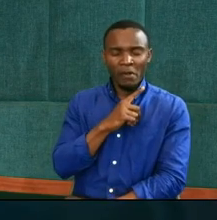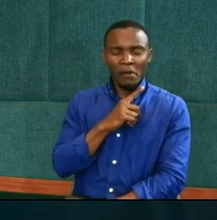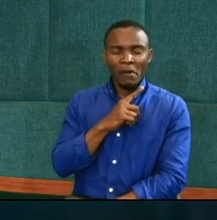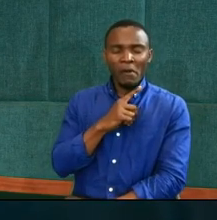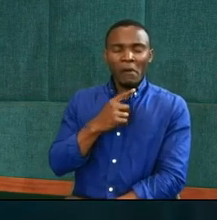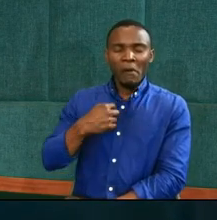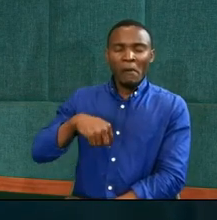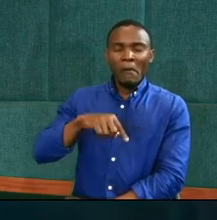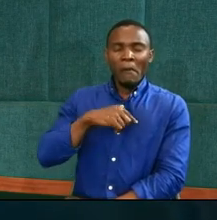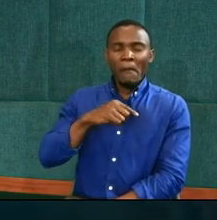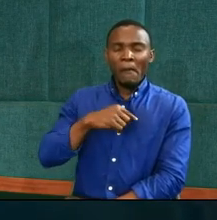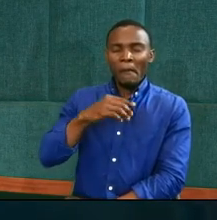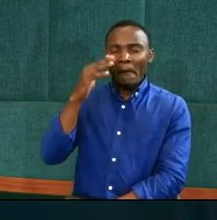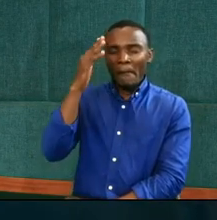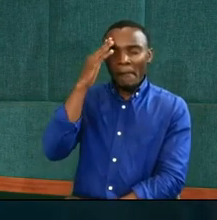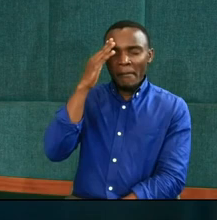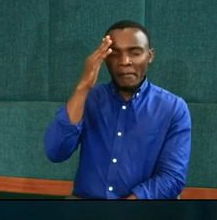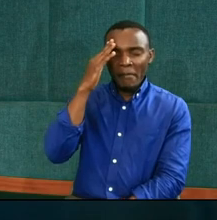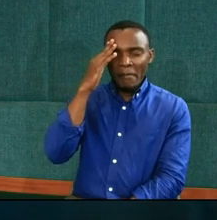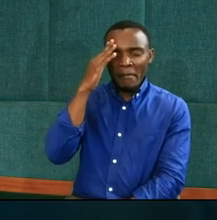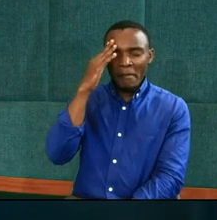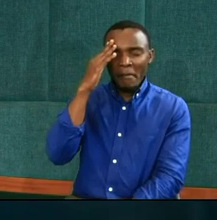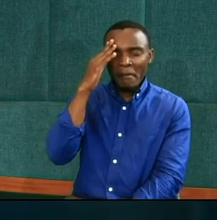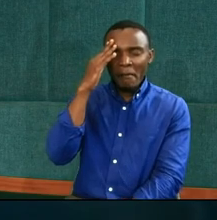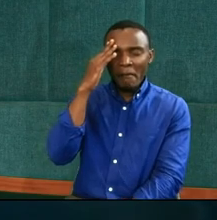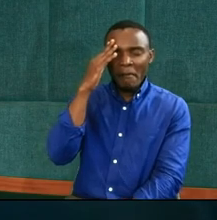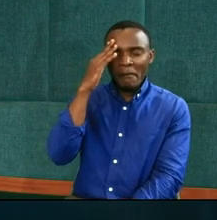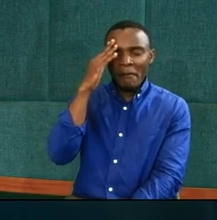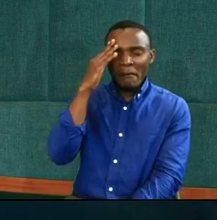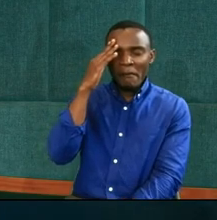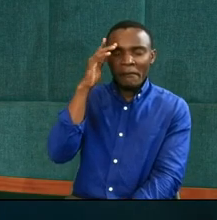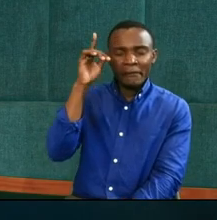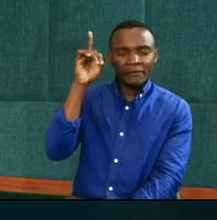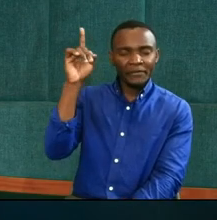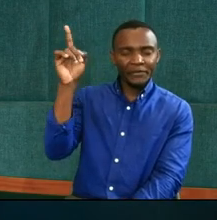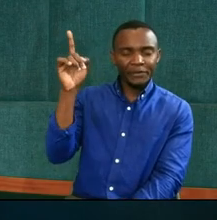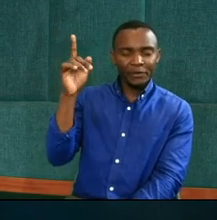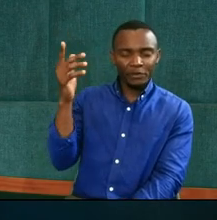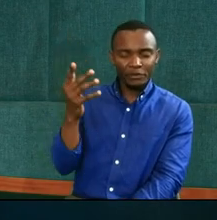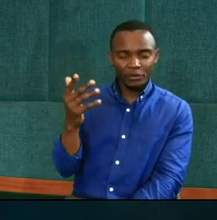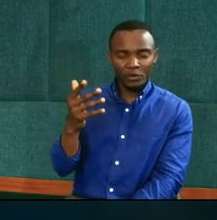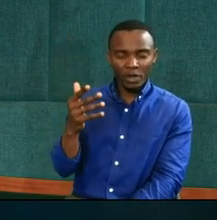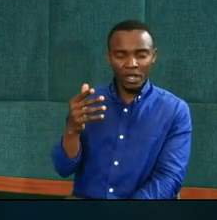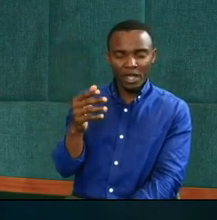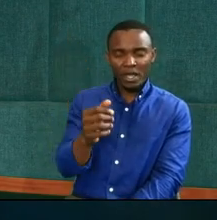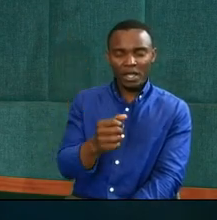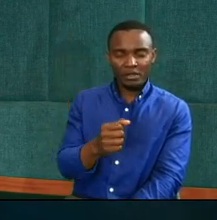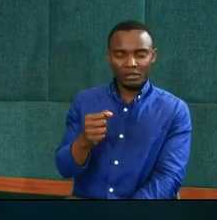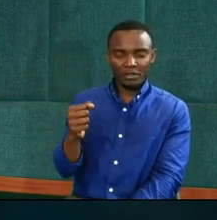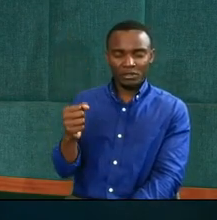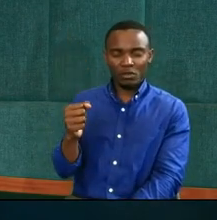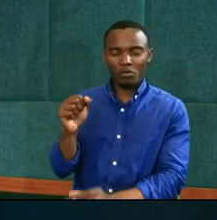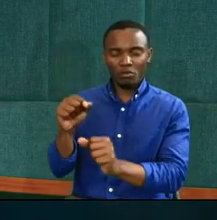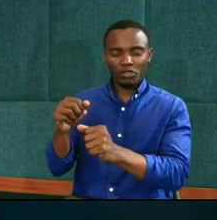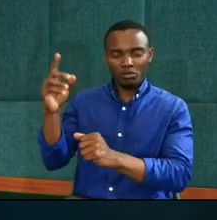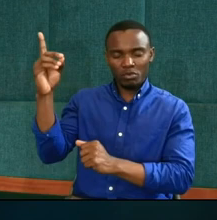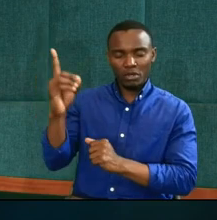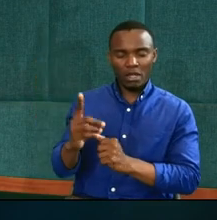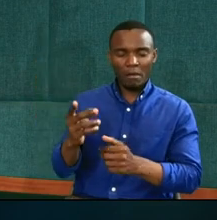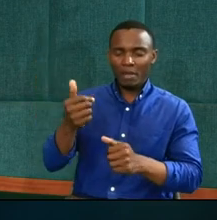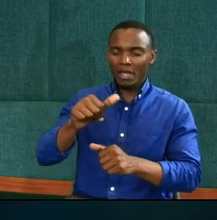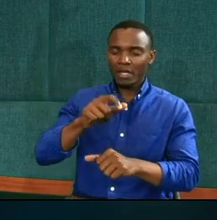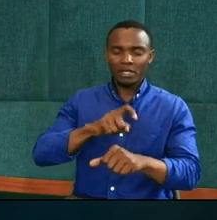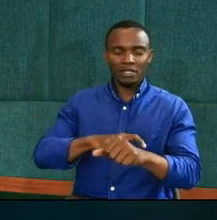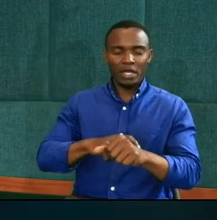God, we know that you're at the door to step out anytime.